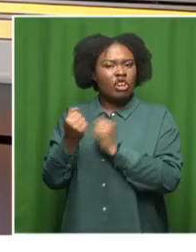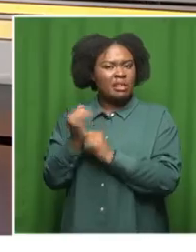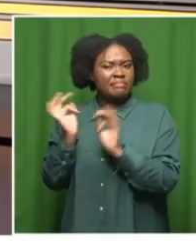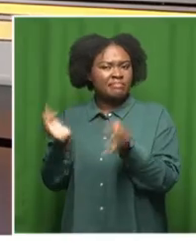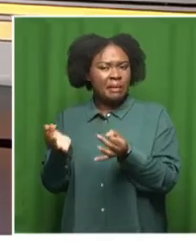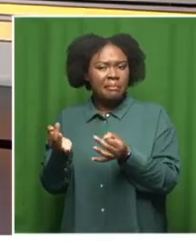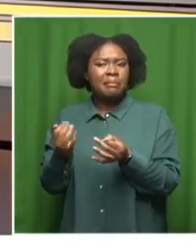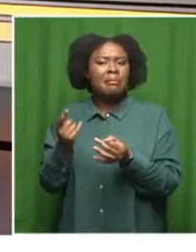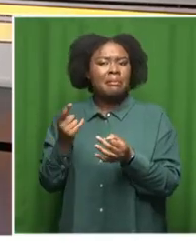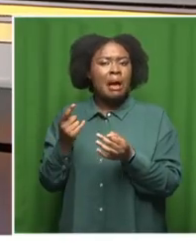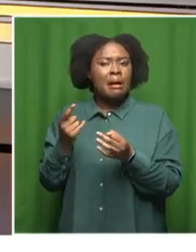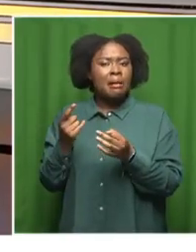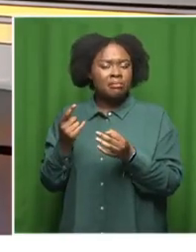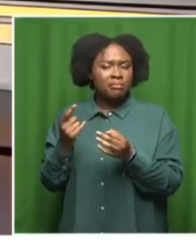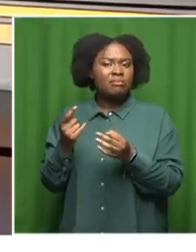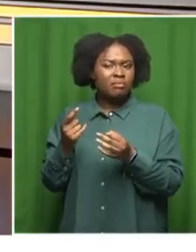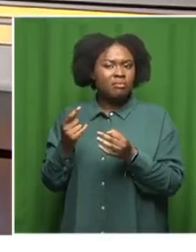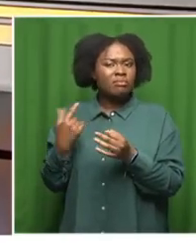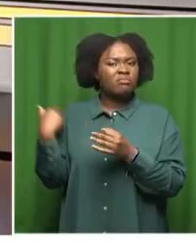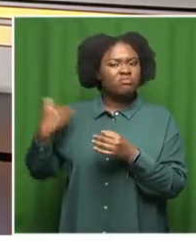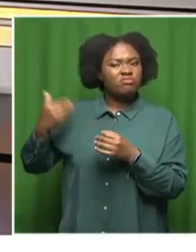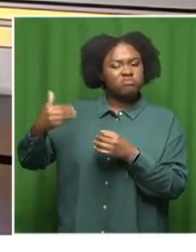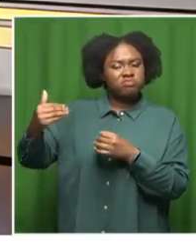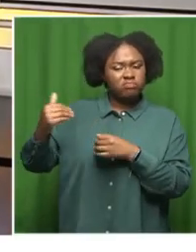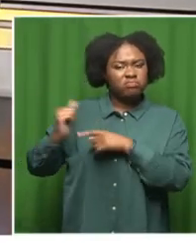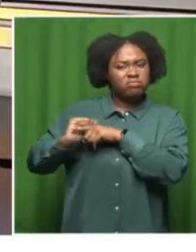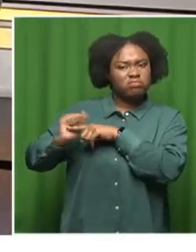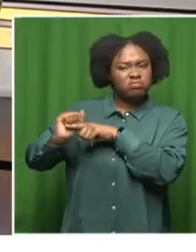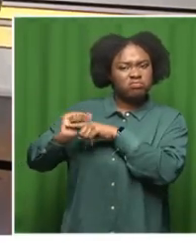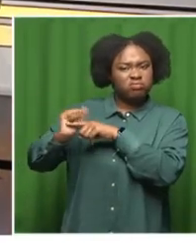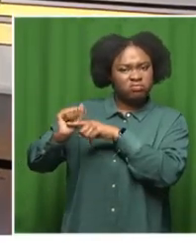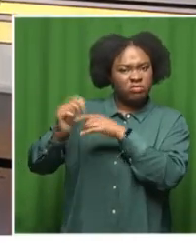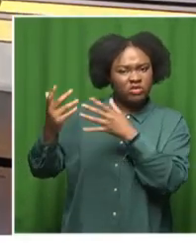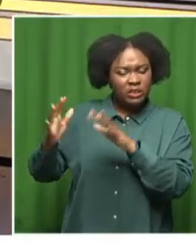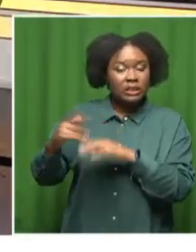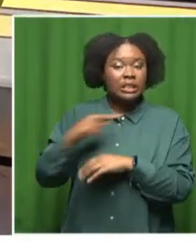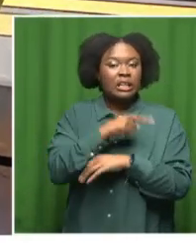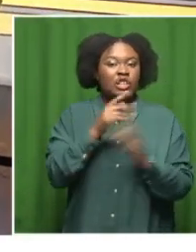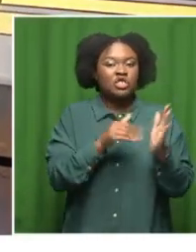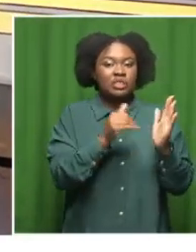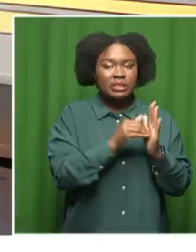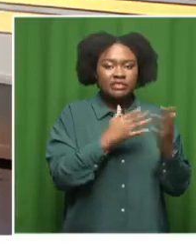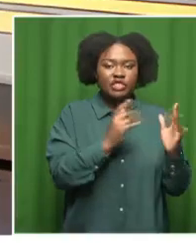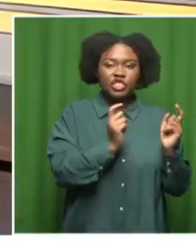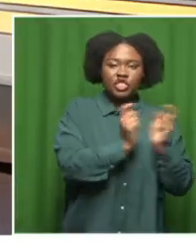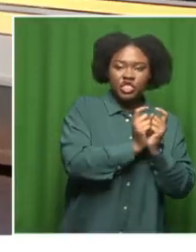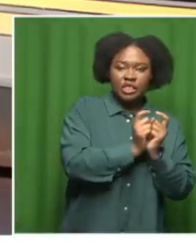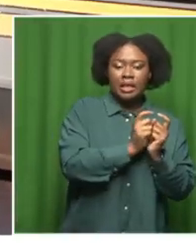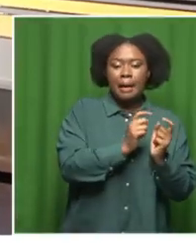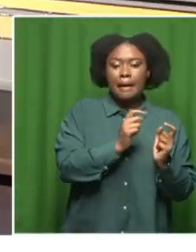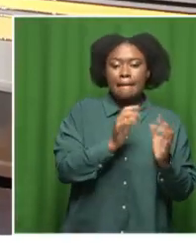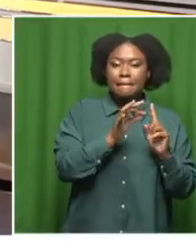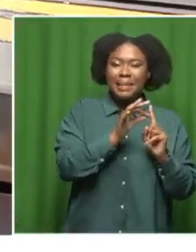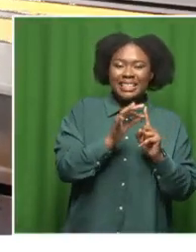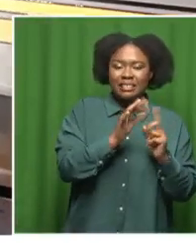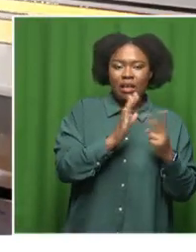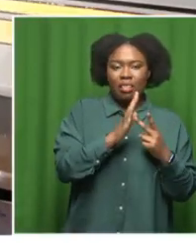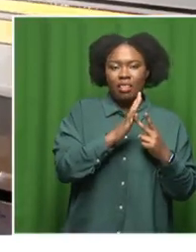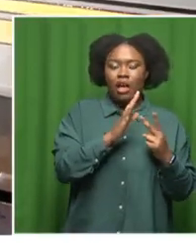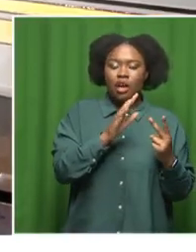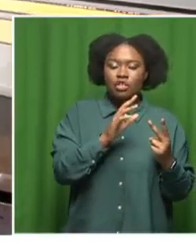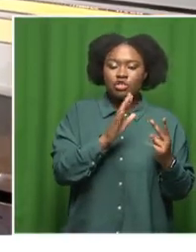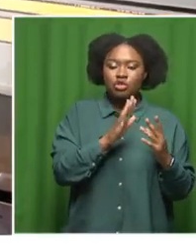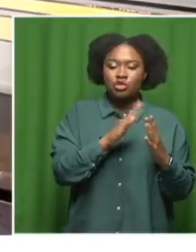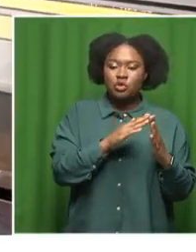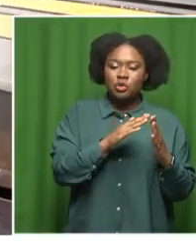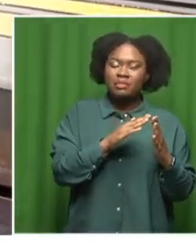the New Zealanders, who just had a tri-series against Bangladesh and Pakistan, and they didn't win that. Also, their scoring form is a bit low. Versus